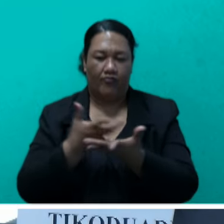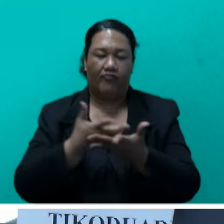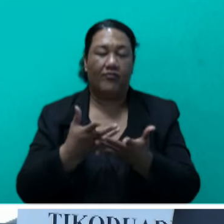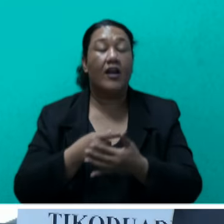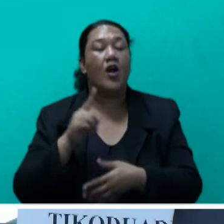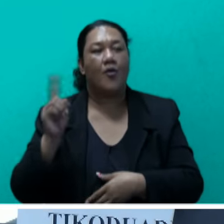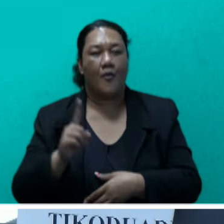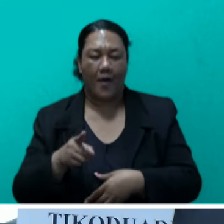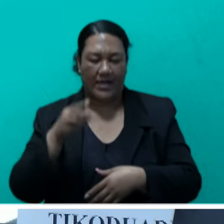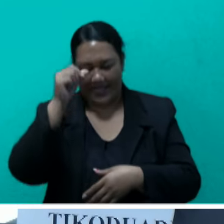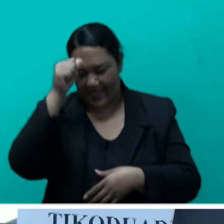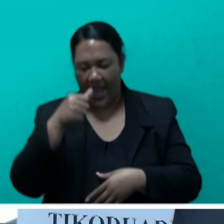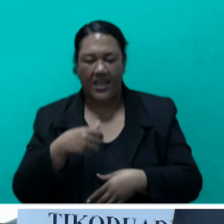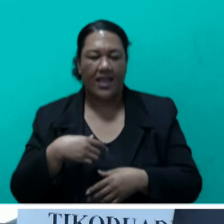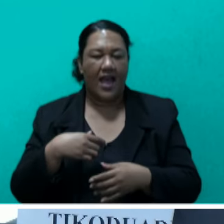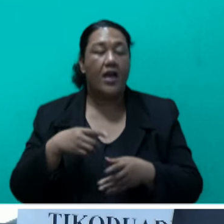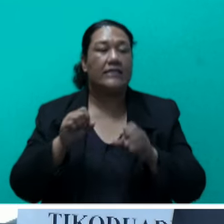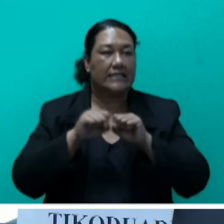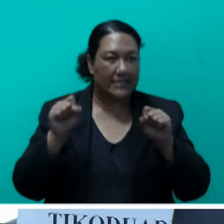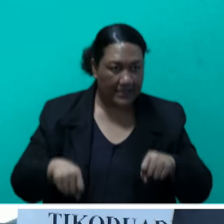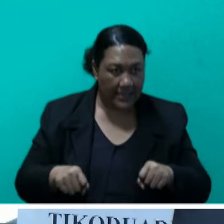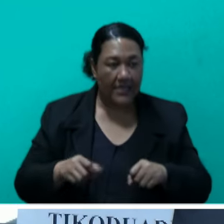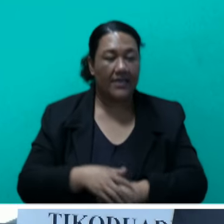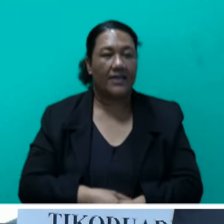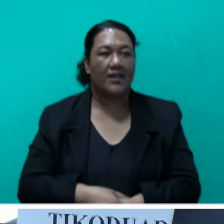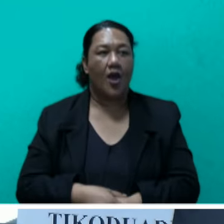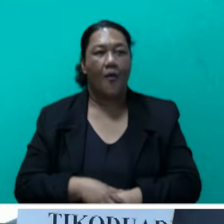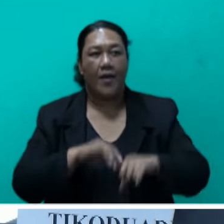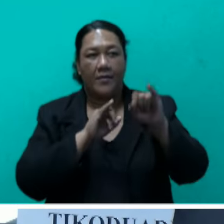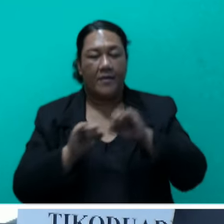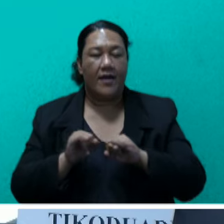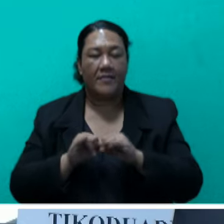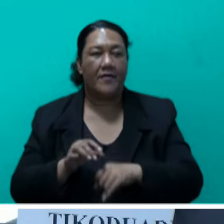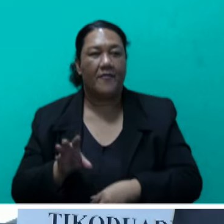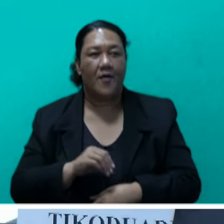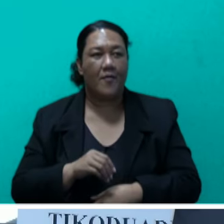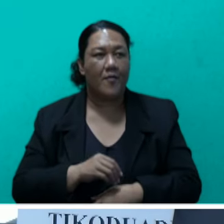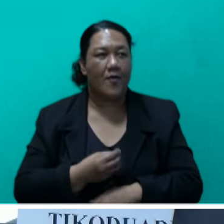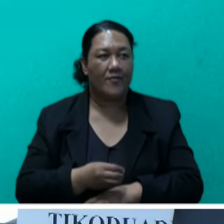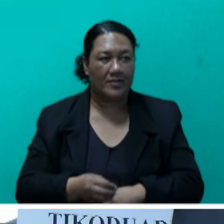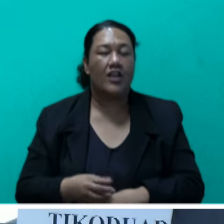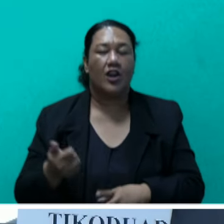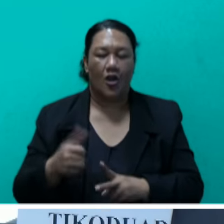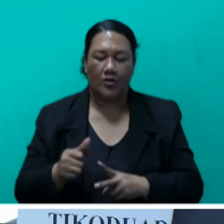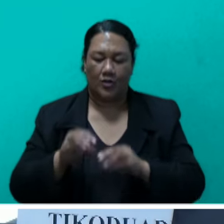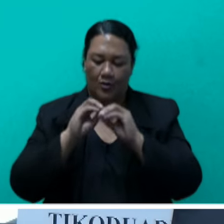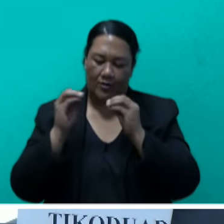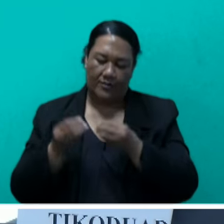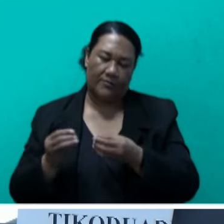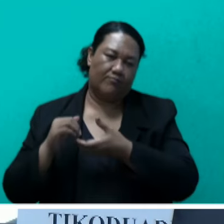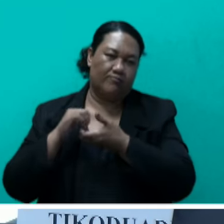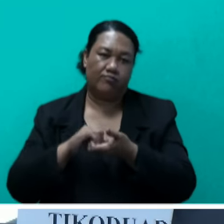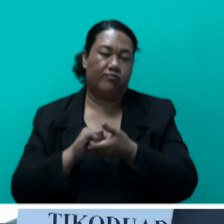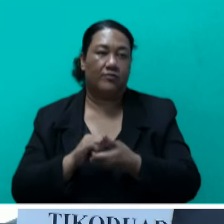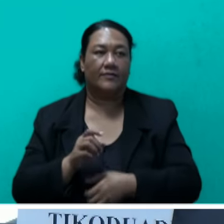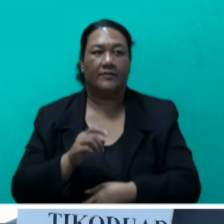railway system, while we'll wait a report from undertaken by the Food and Agriculture Organization as well. This is a